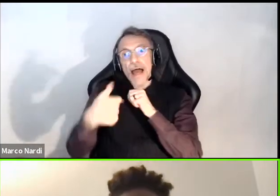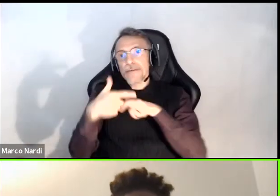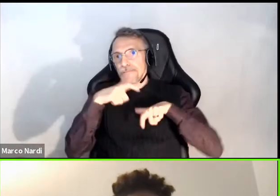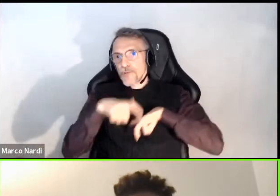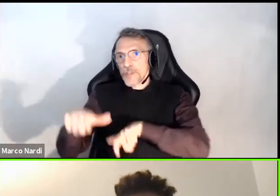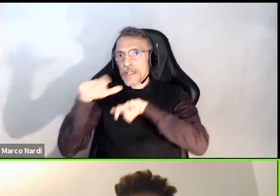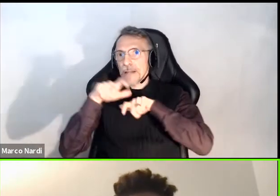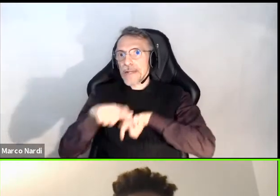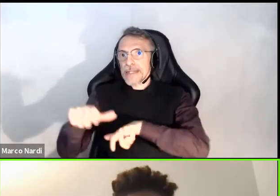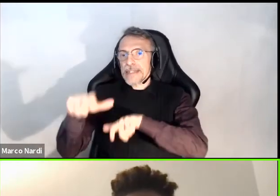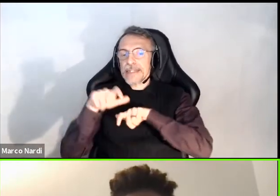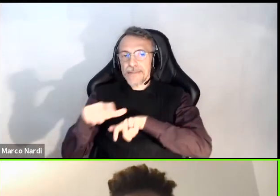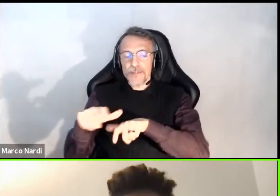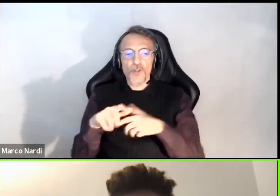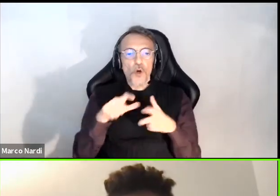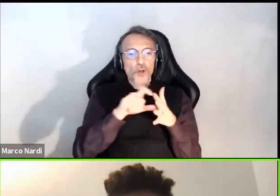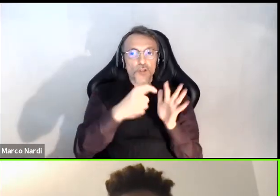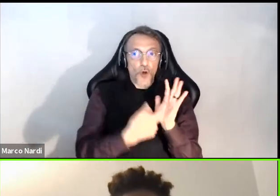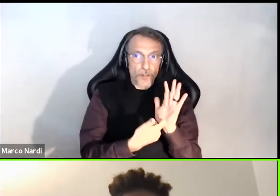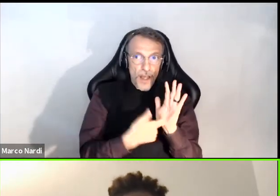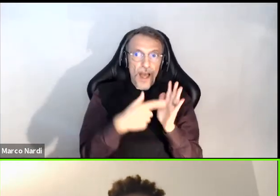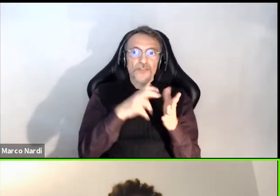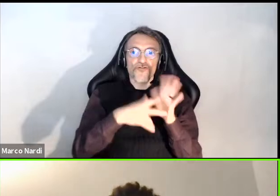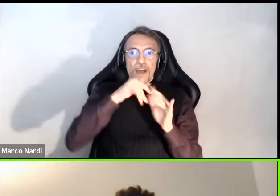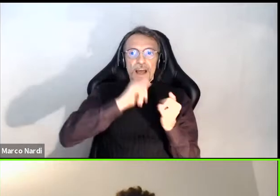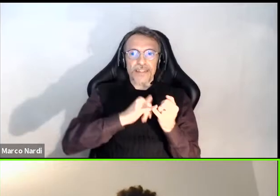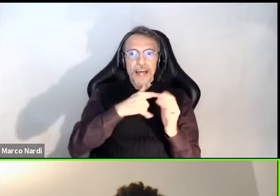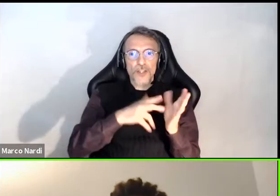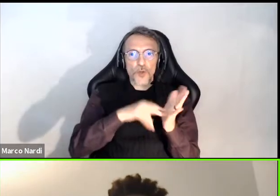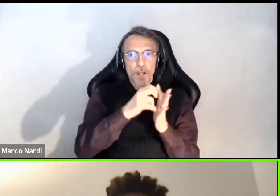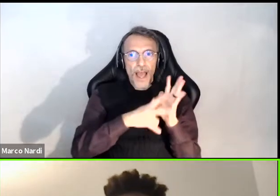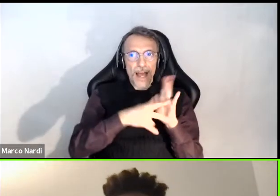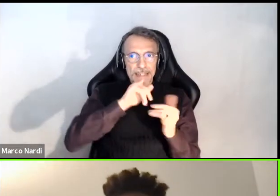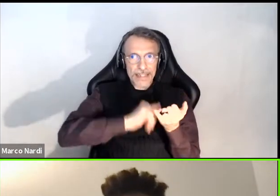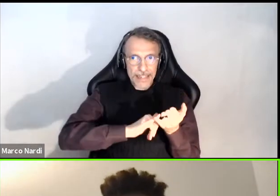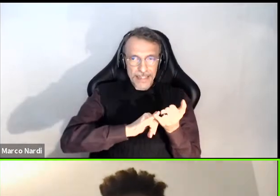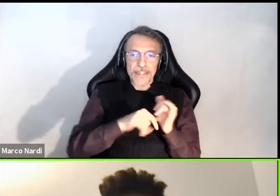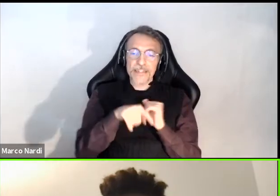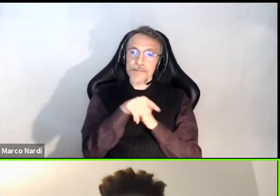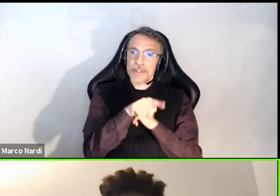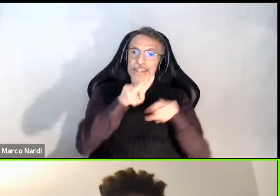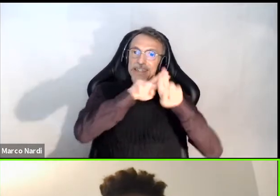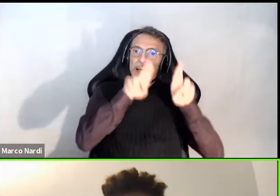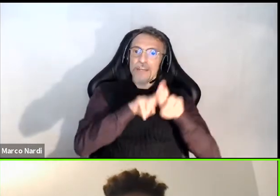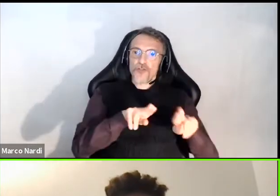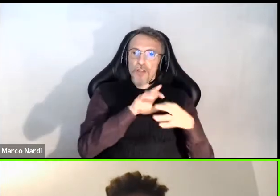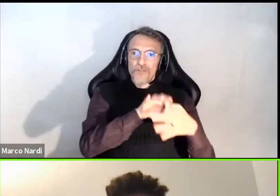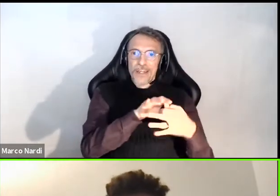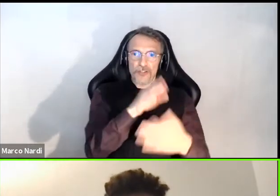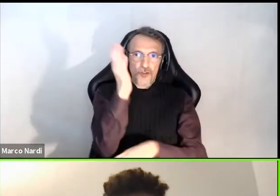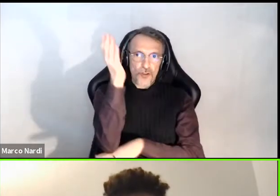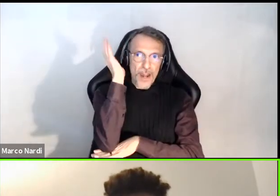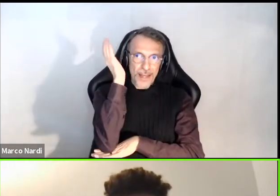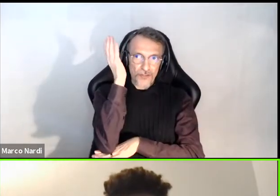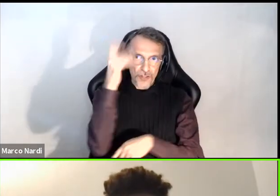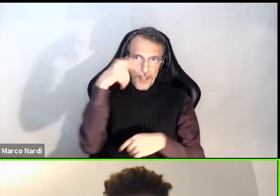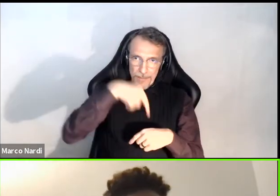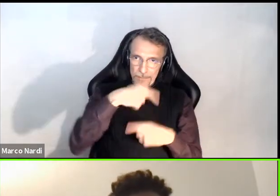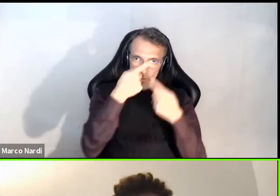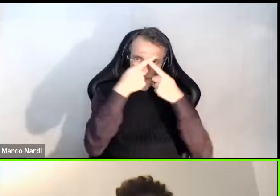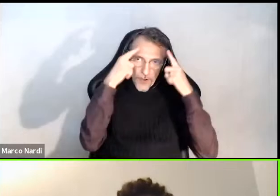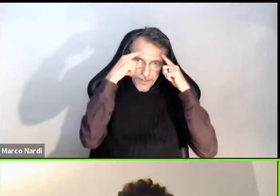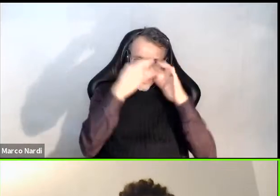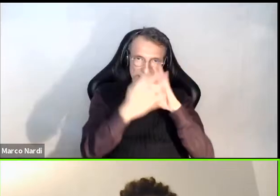speakers, Dr. Andreas Antoniadis, who is a senior lecturer in international relations here at the University of